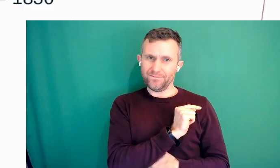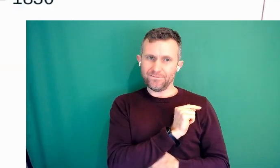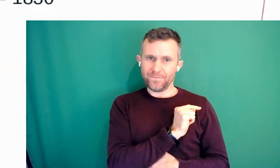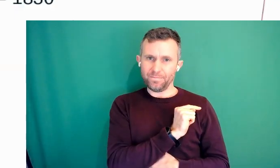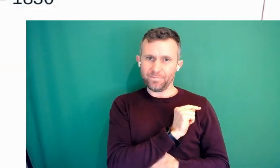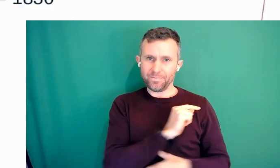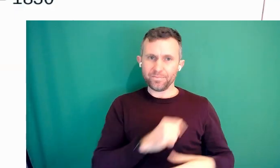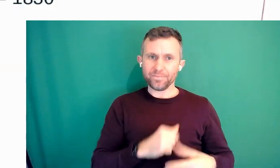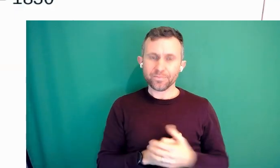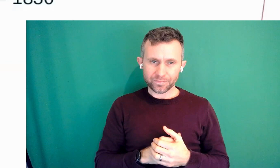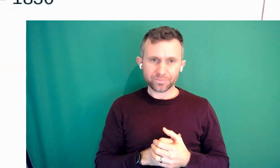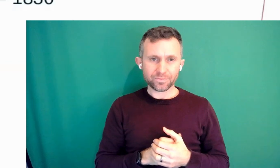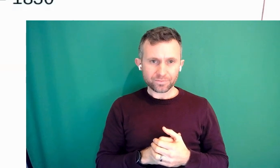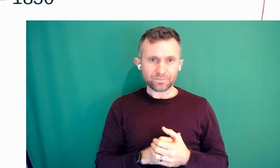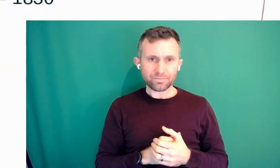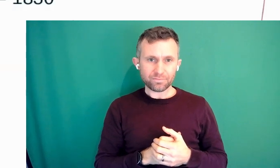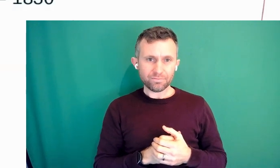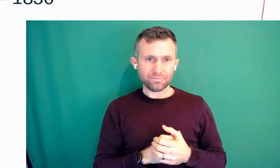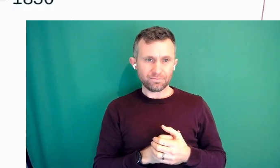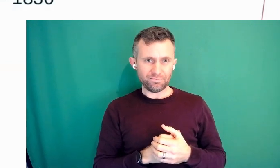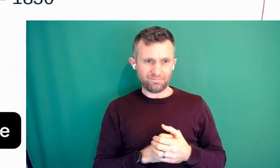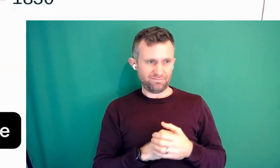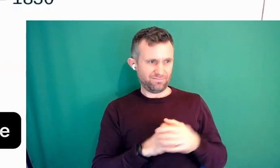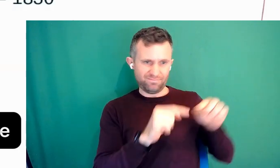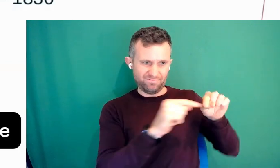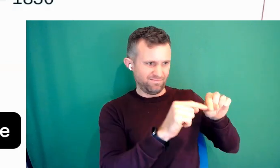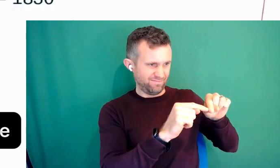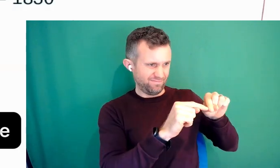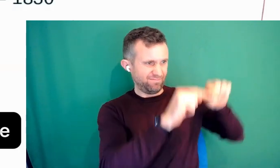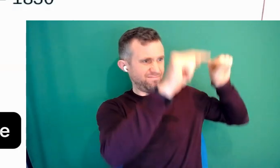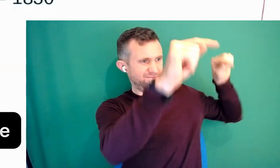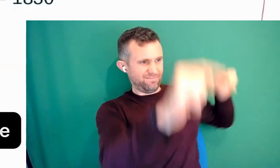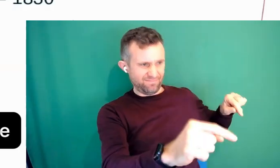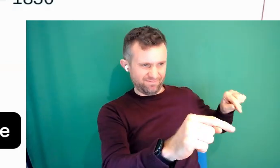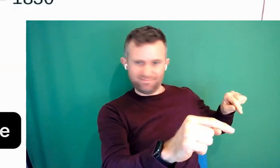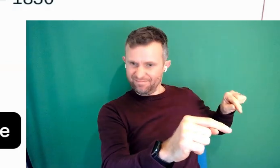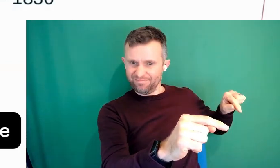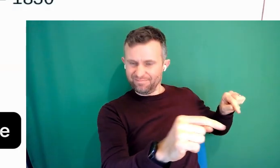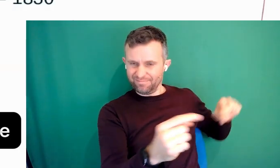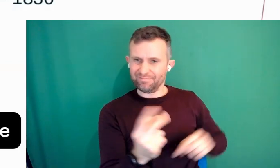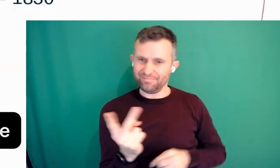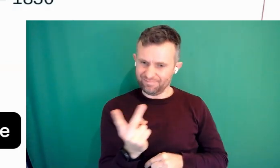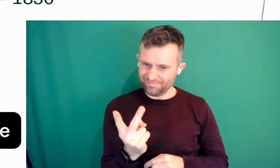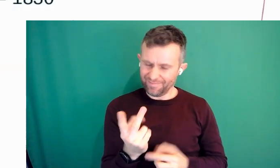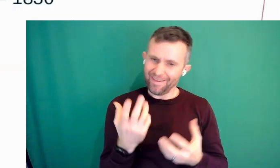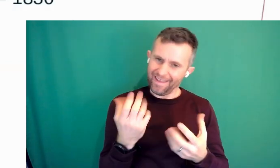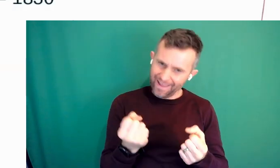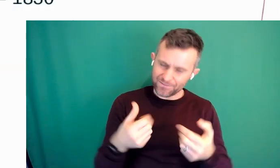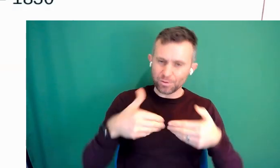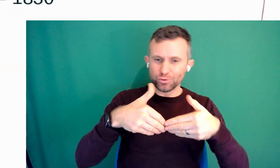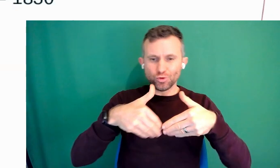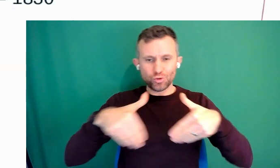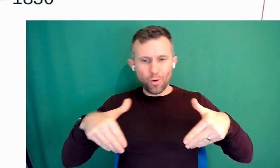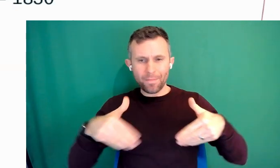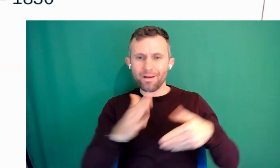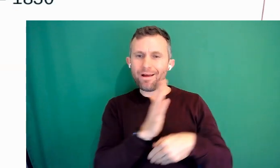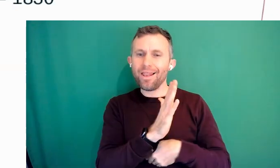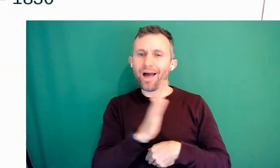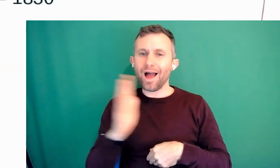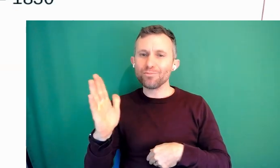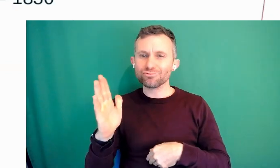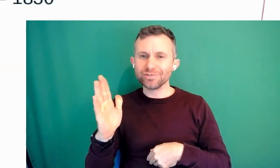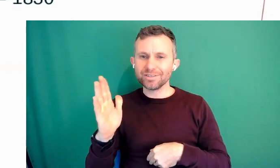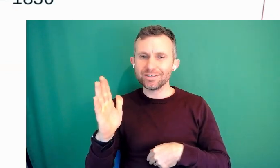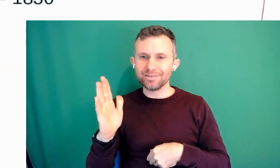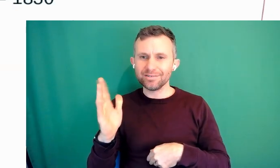Here is on the image, on the left is an image of a painted portrait of Sir John Soane, an architect and the founder of